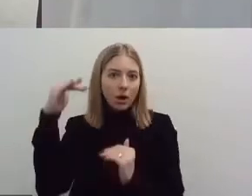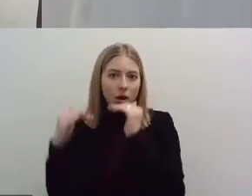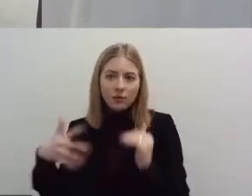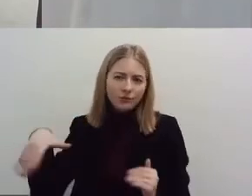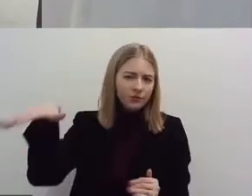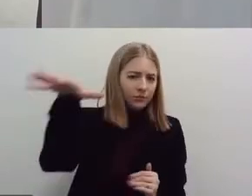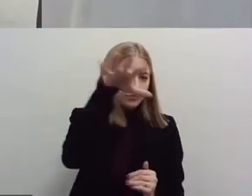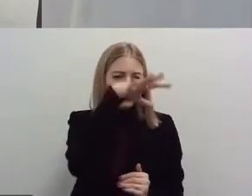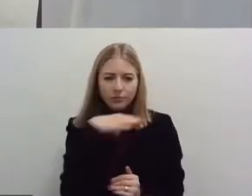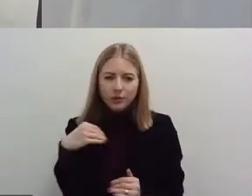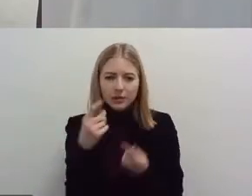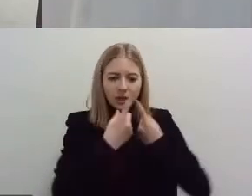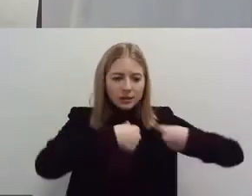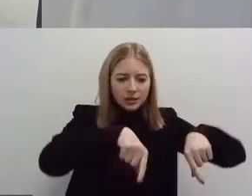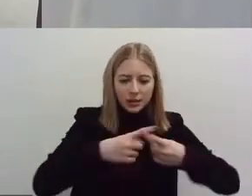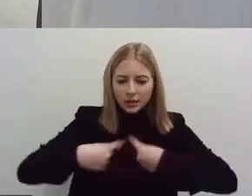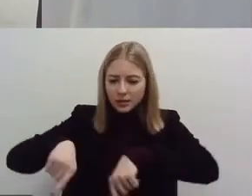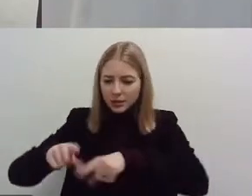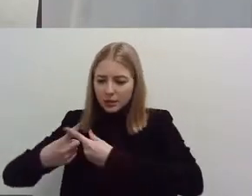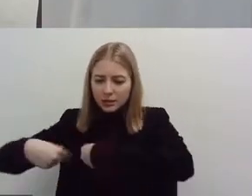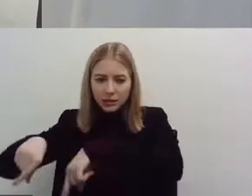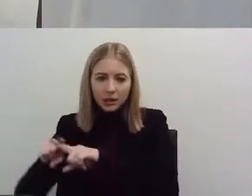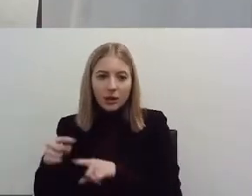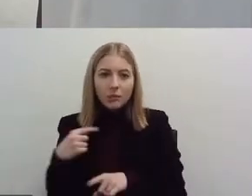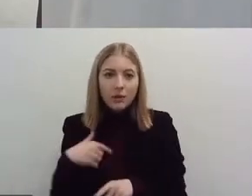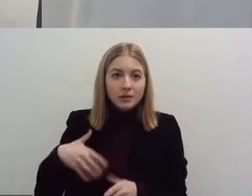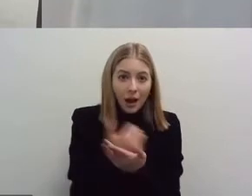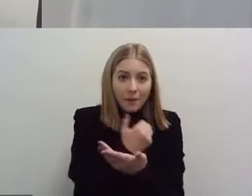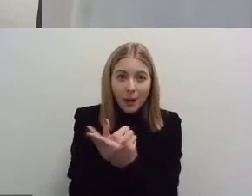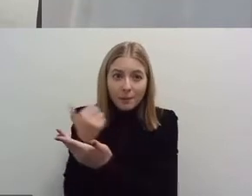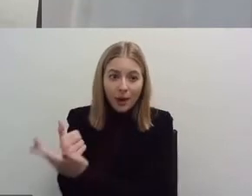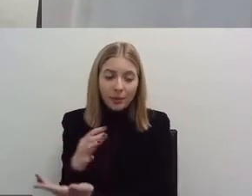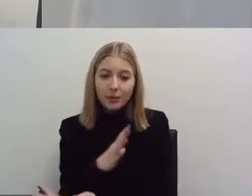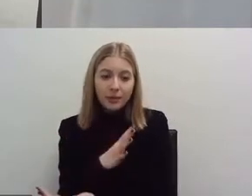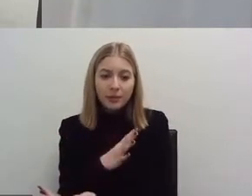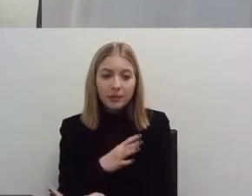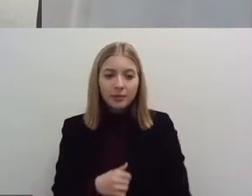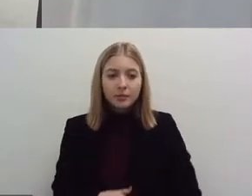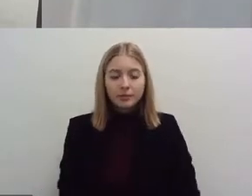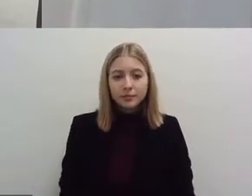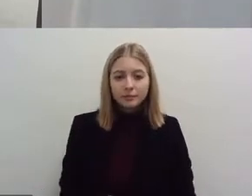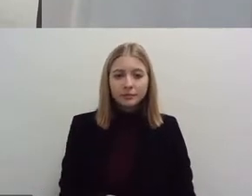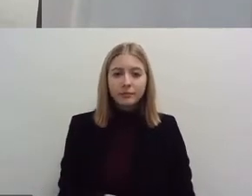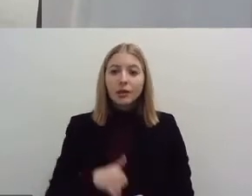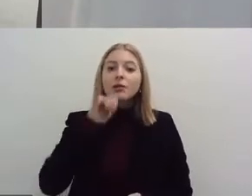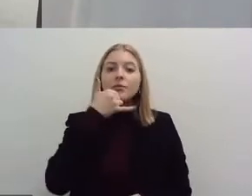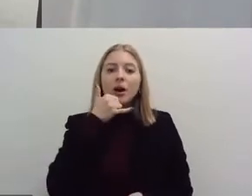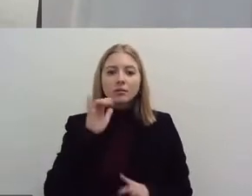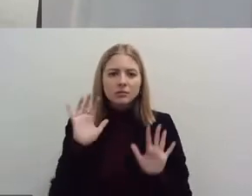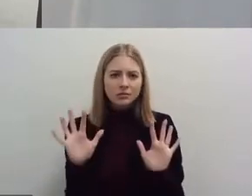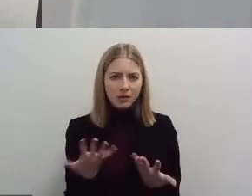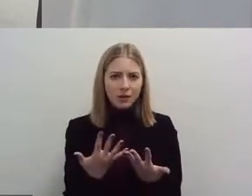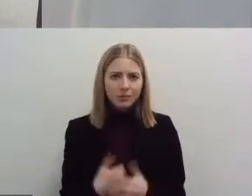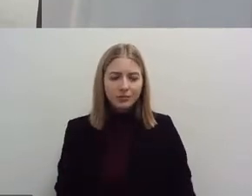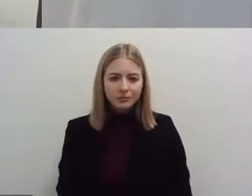lives, and it really isn't working. Like, we should like measure how much effort you put